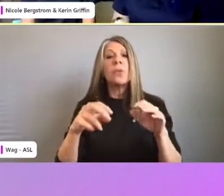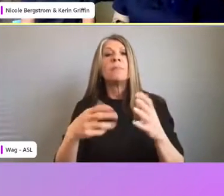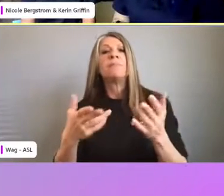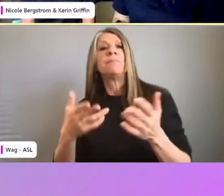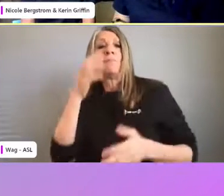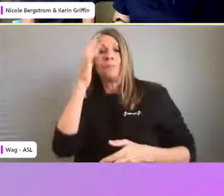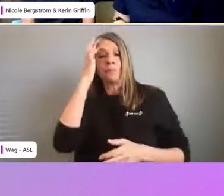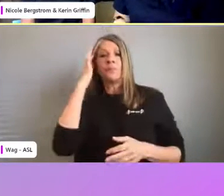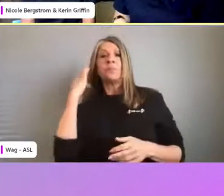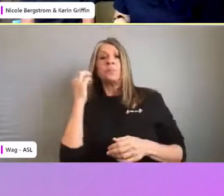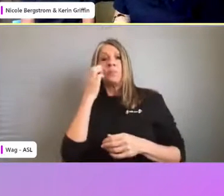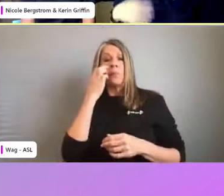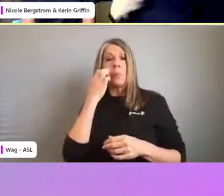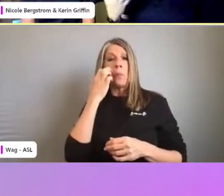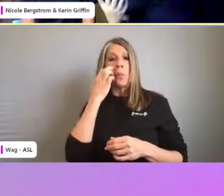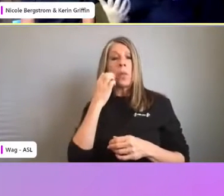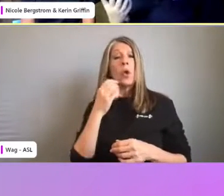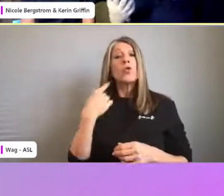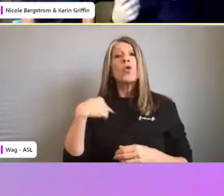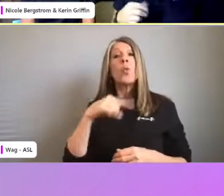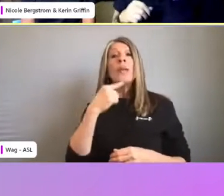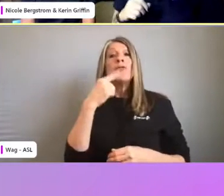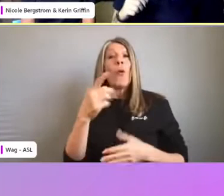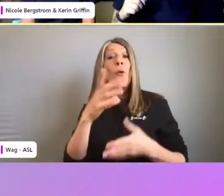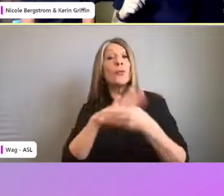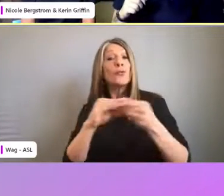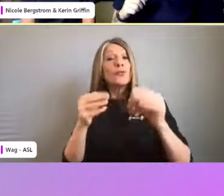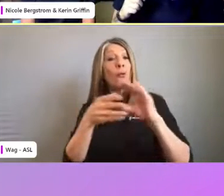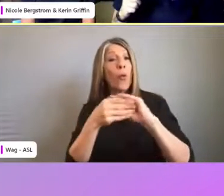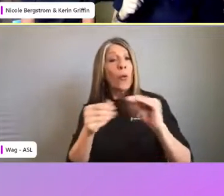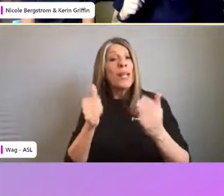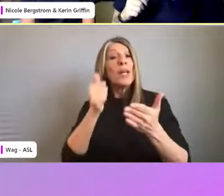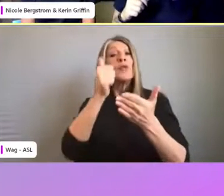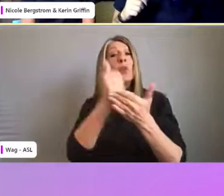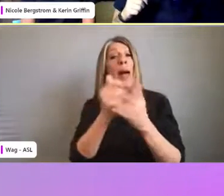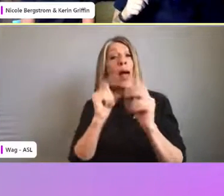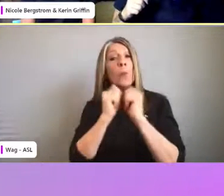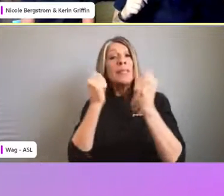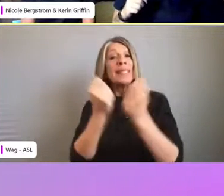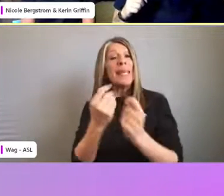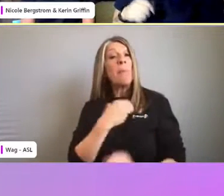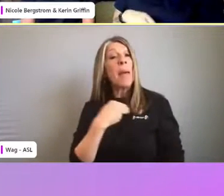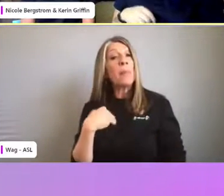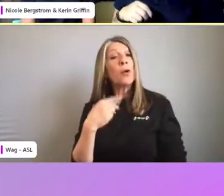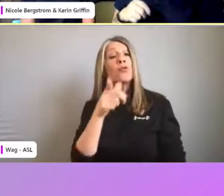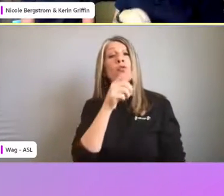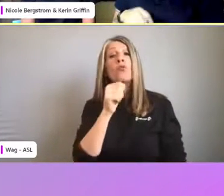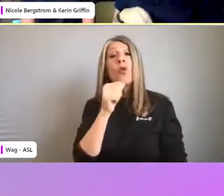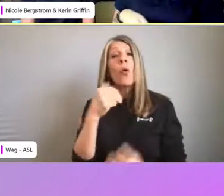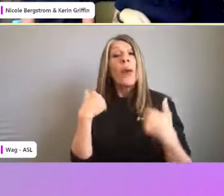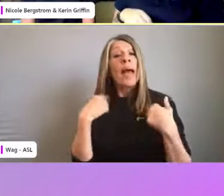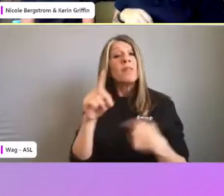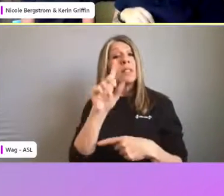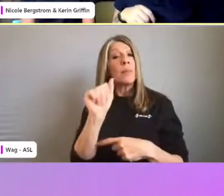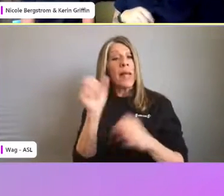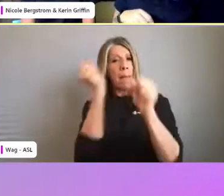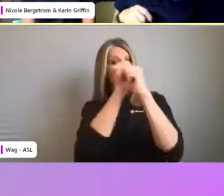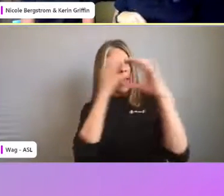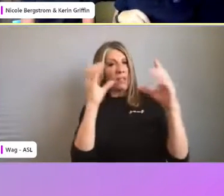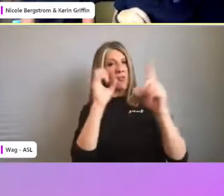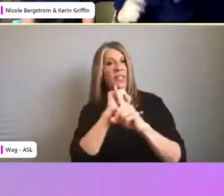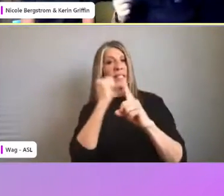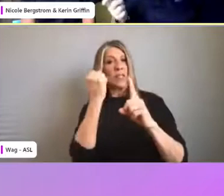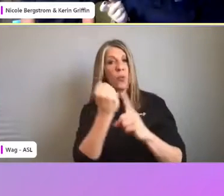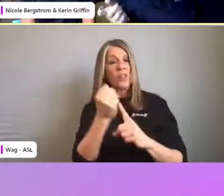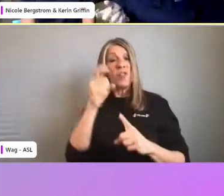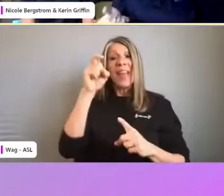component. So we told a story to help team members who don't have disabilities imagine a situation they'd have